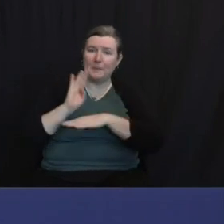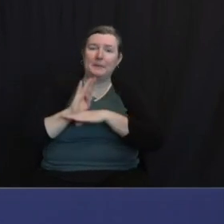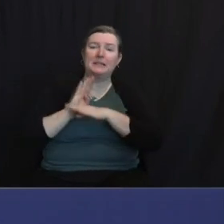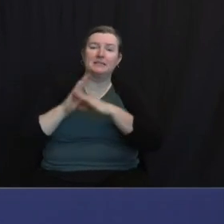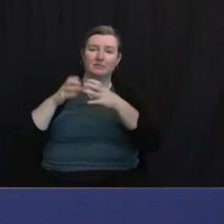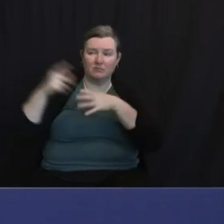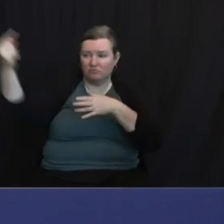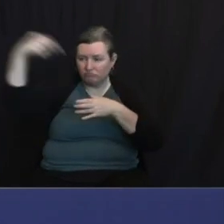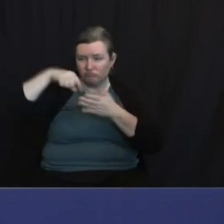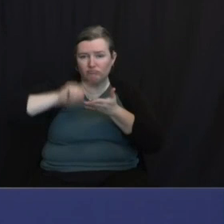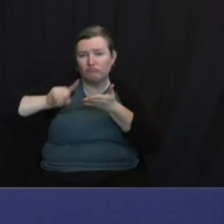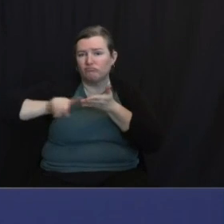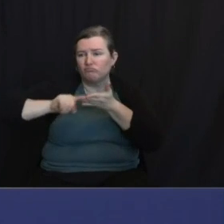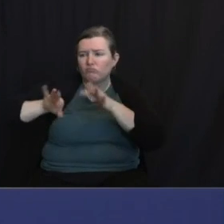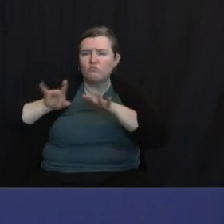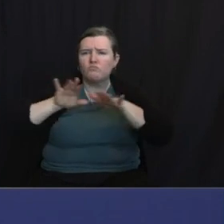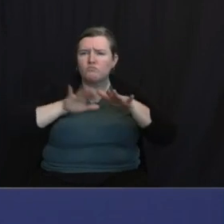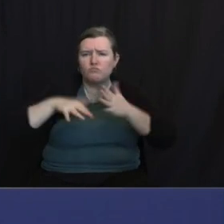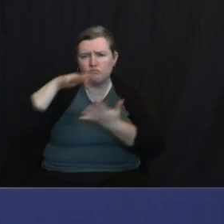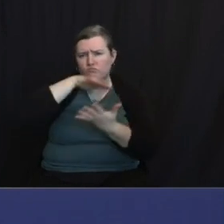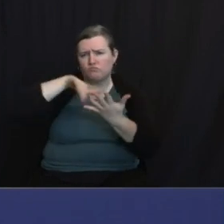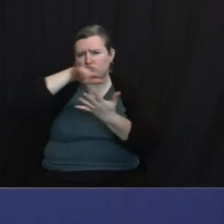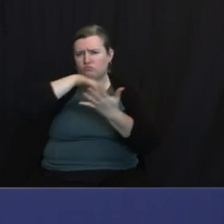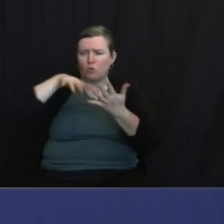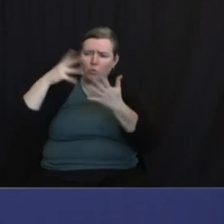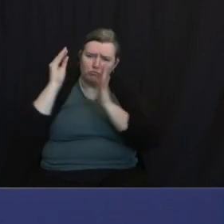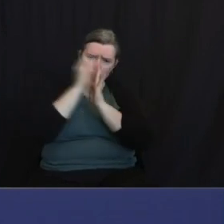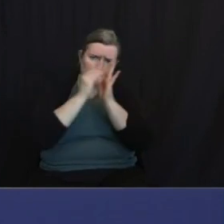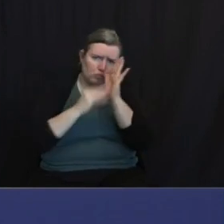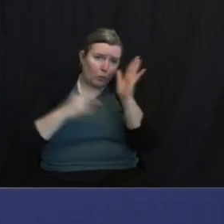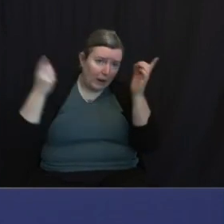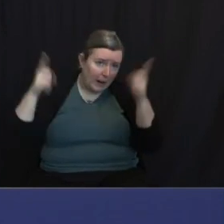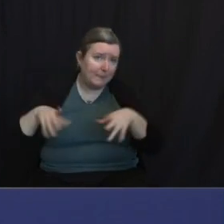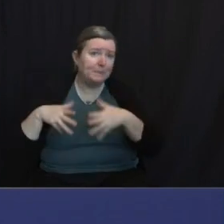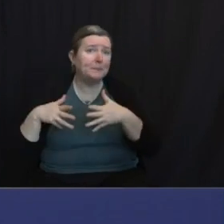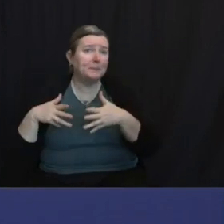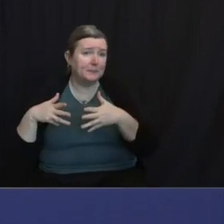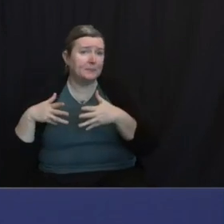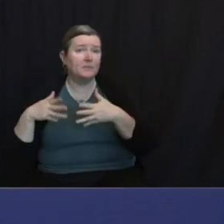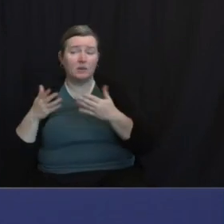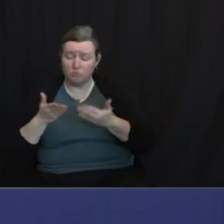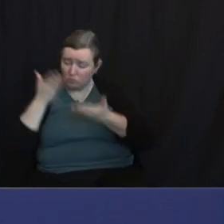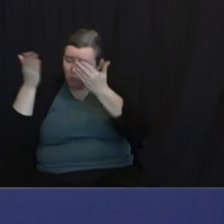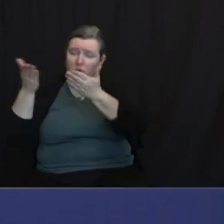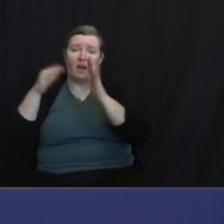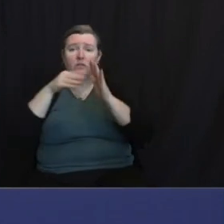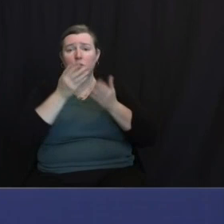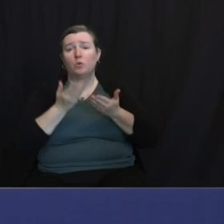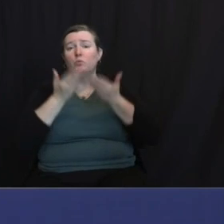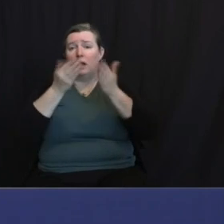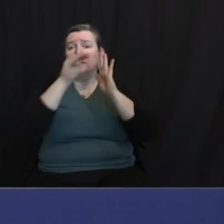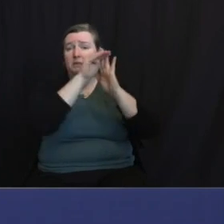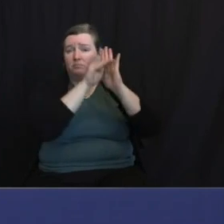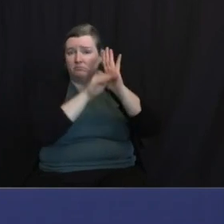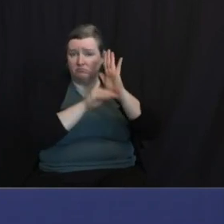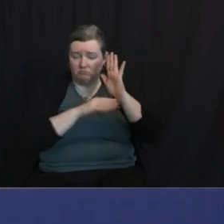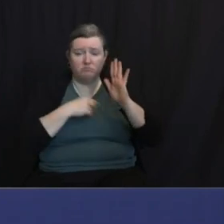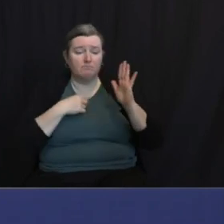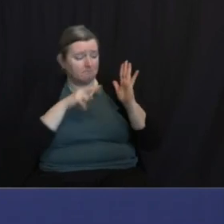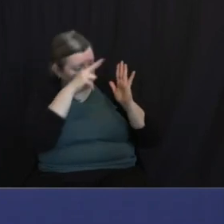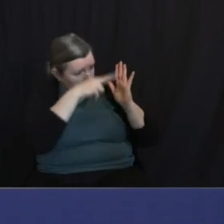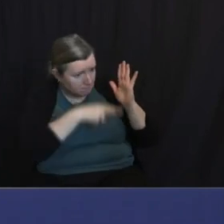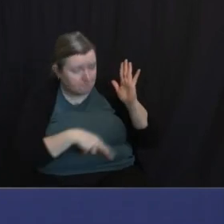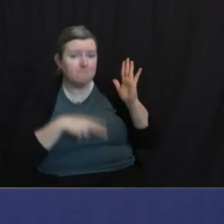where our shortcomings were, what executive orders needed to be put in place, what laws needed to be both passed and signed, and we've made